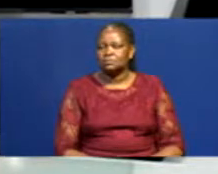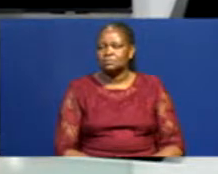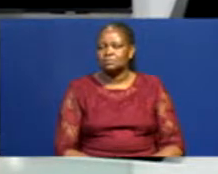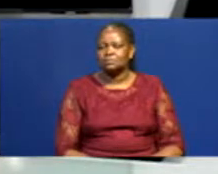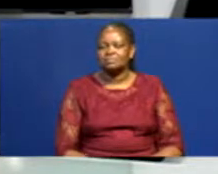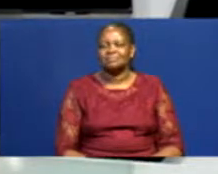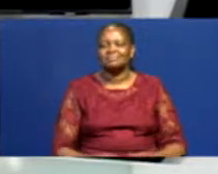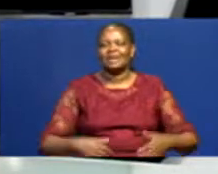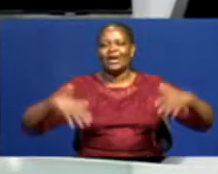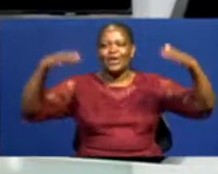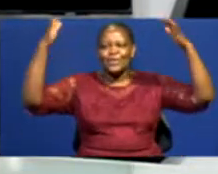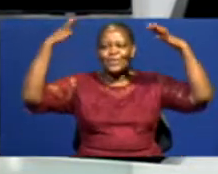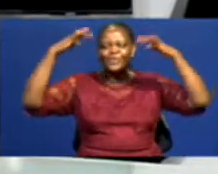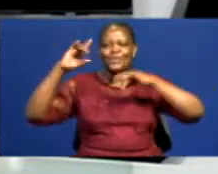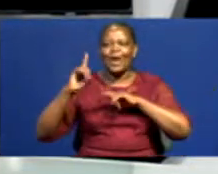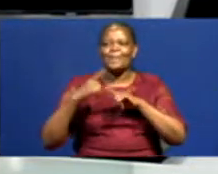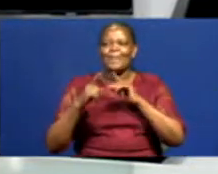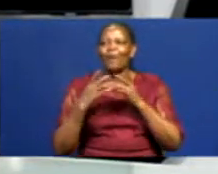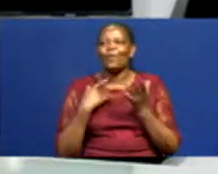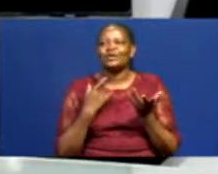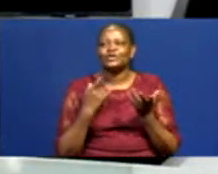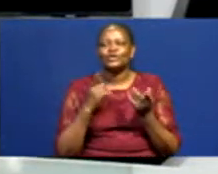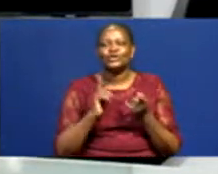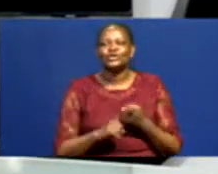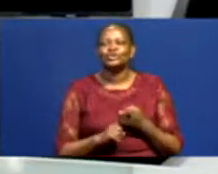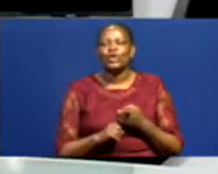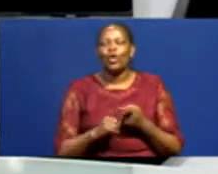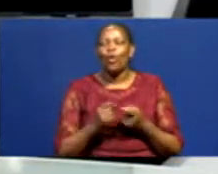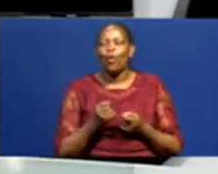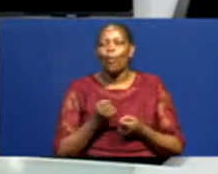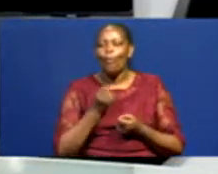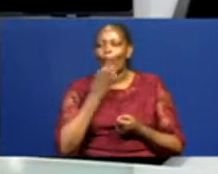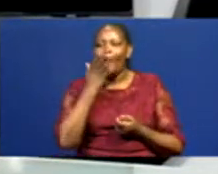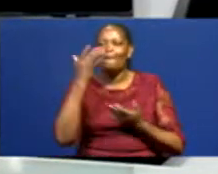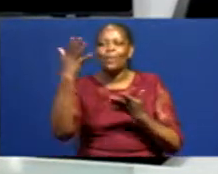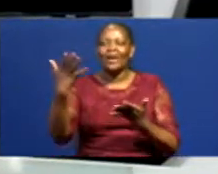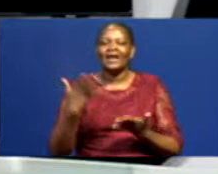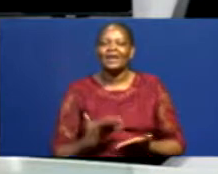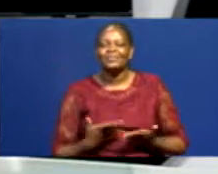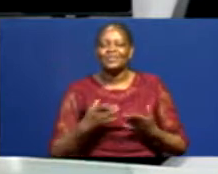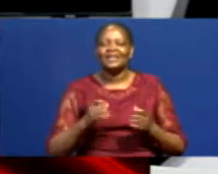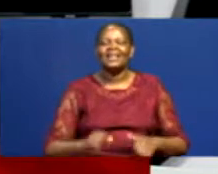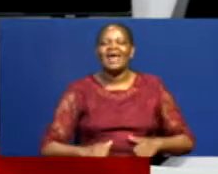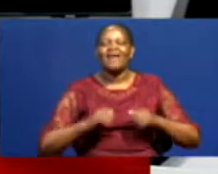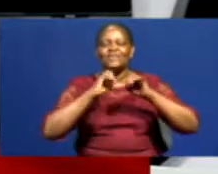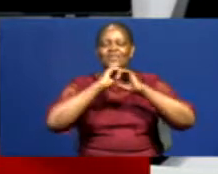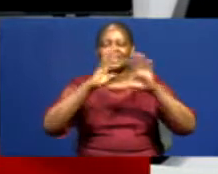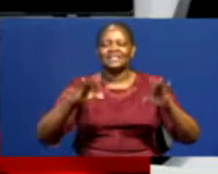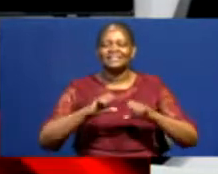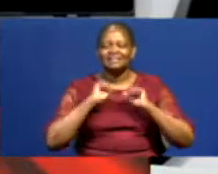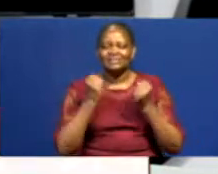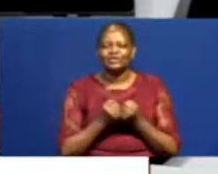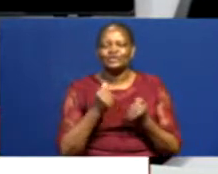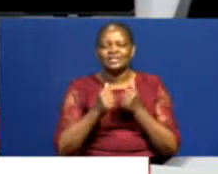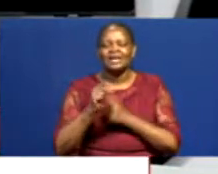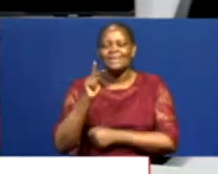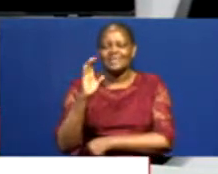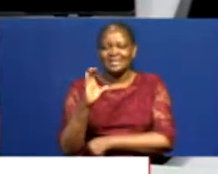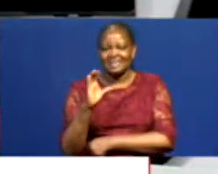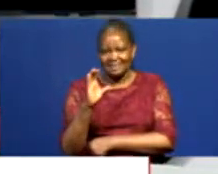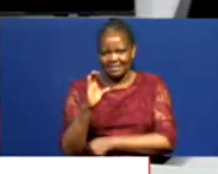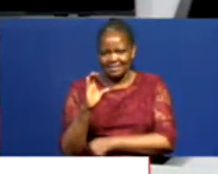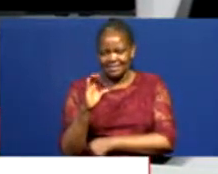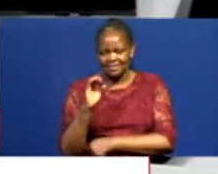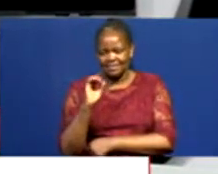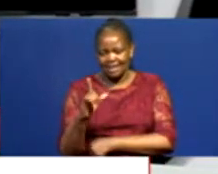It's raining in Nairobi, but we want to warmly welcome you to this live broadcast. Our socials at KBC Channel